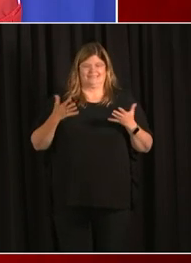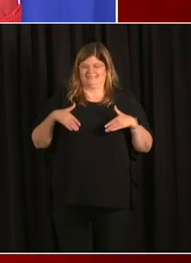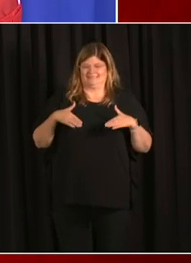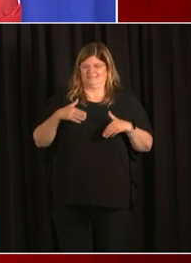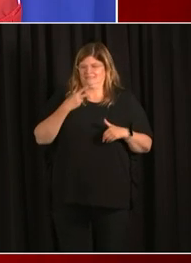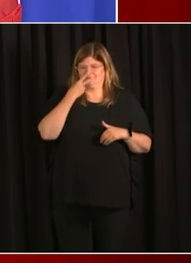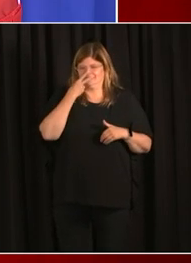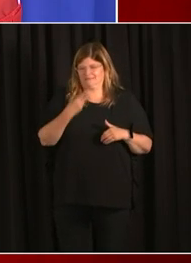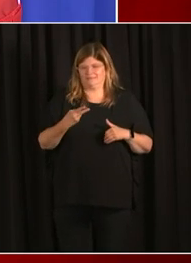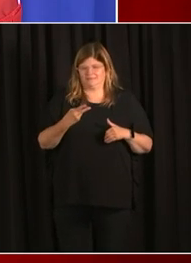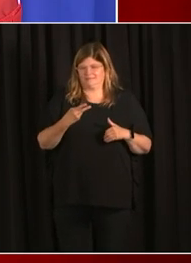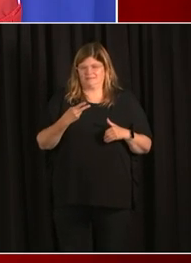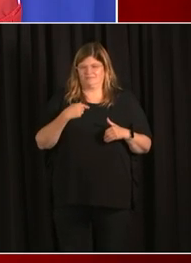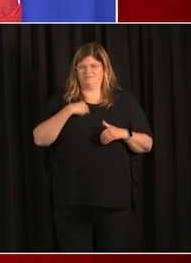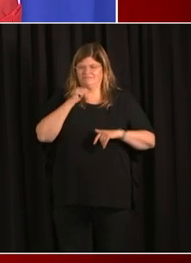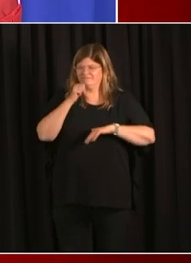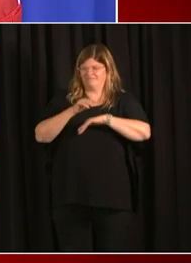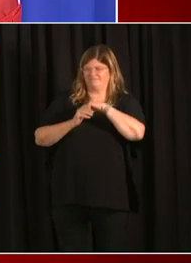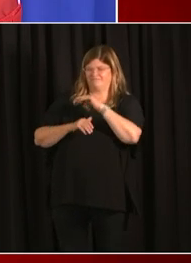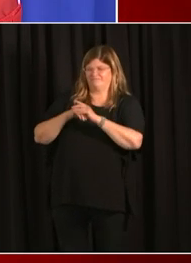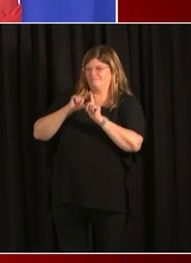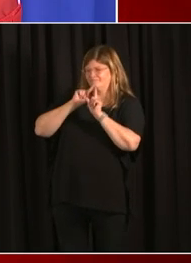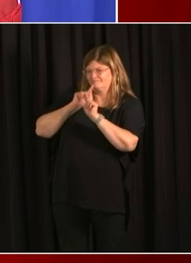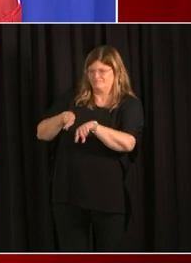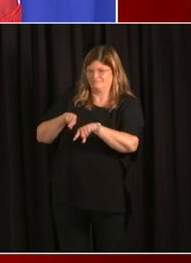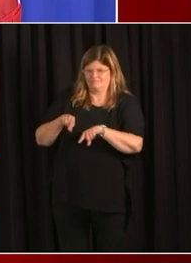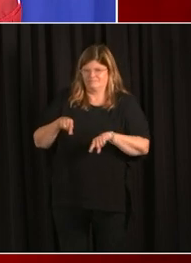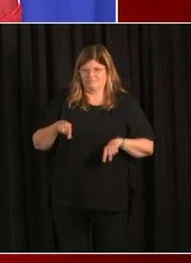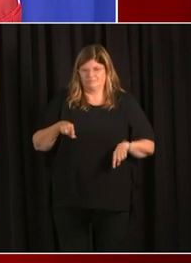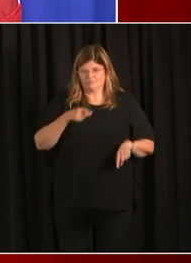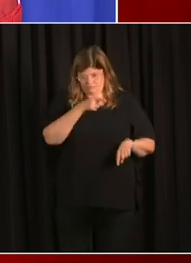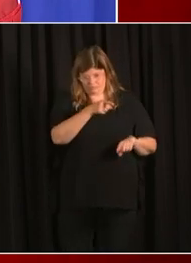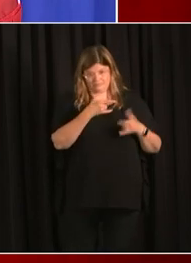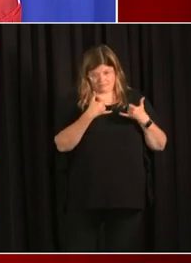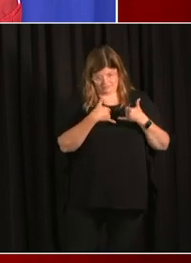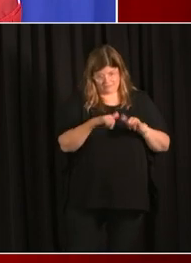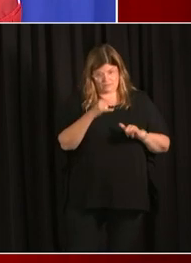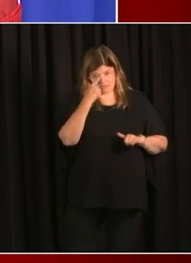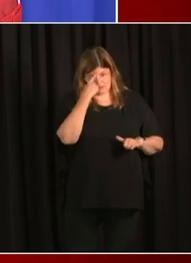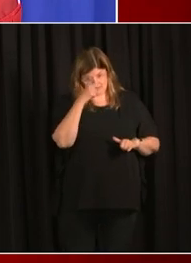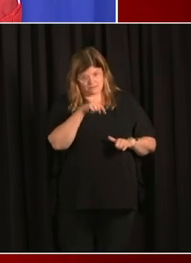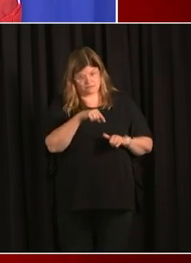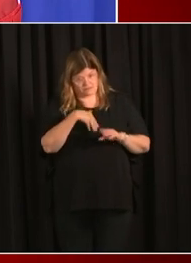I don't want to comment on that. And you do think still this month we can bring back